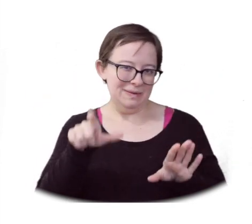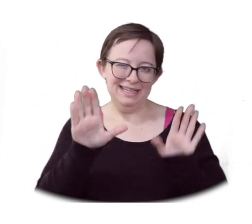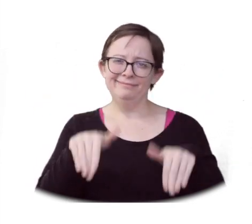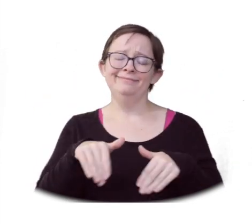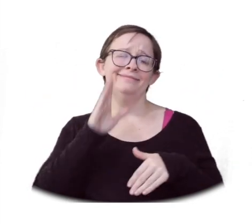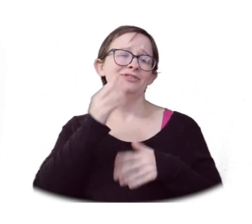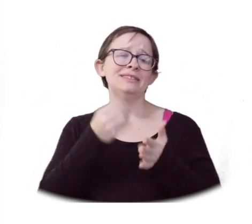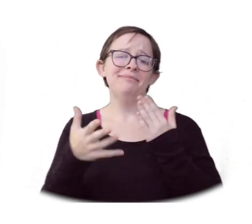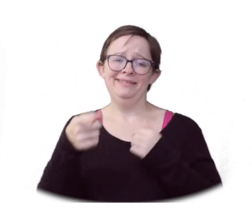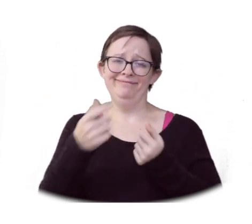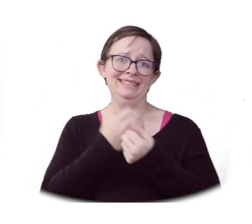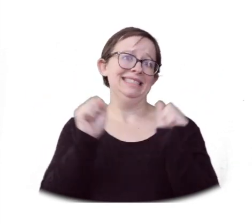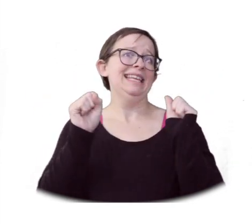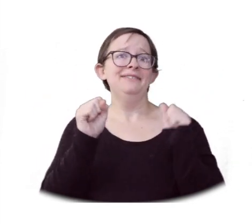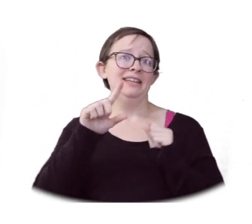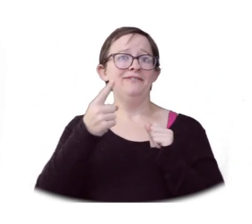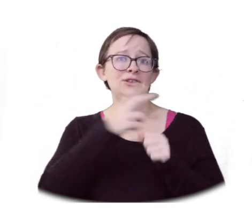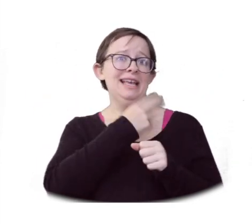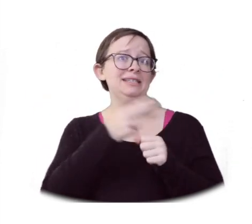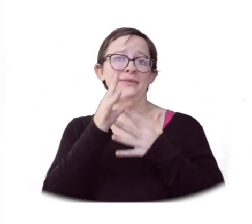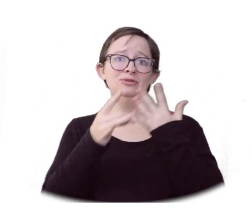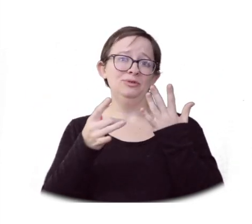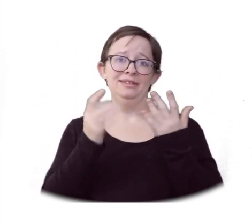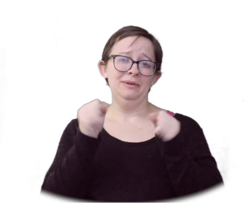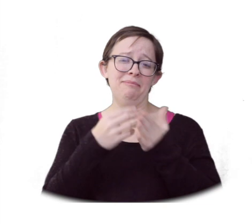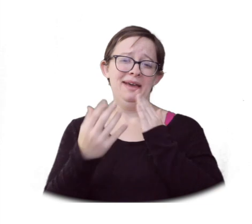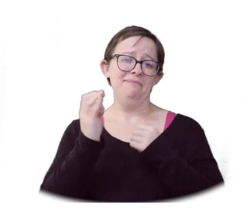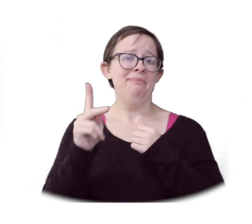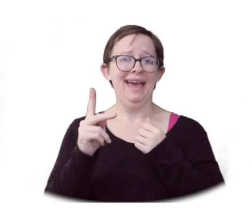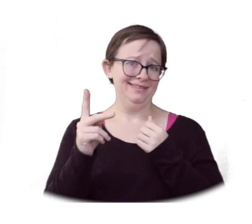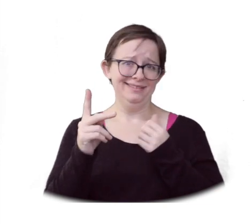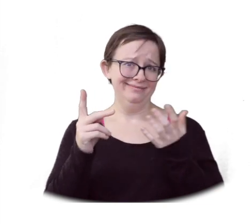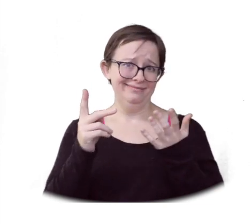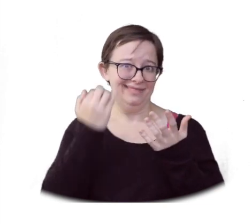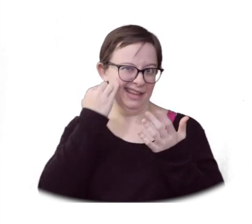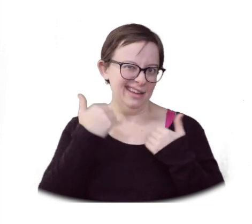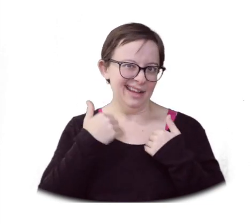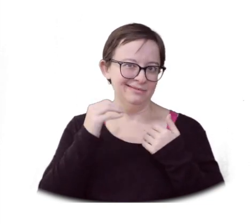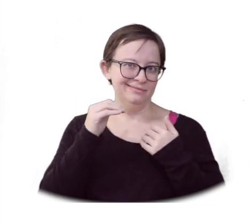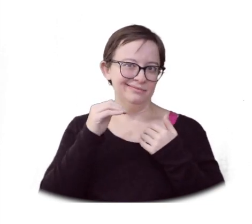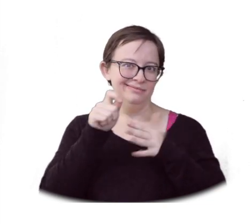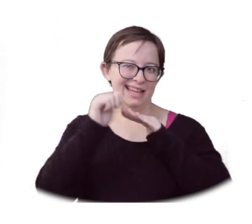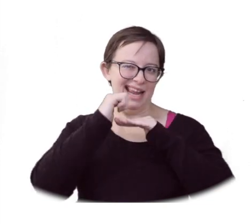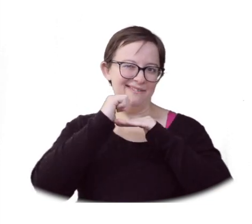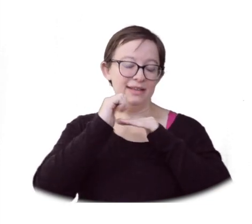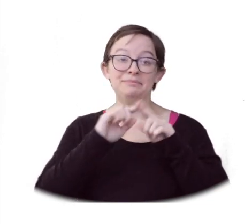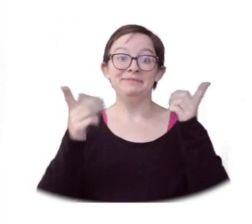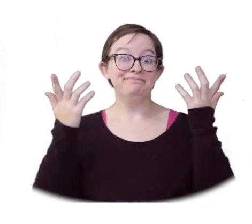You don't need that. So you can just get a safety first hospital choice. You can get like a pack that does have nail files in